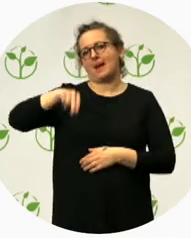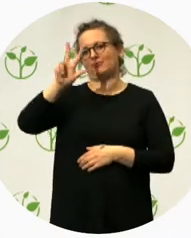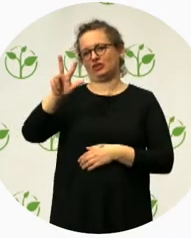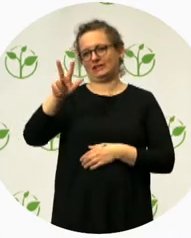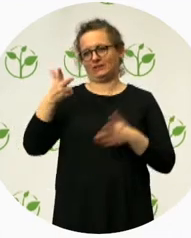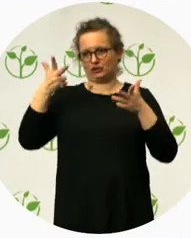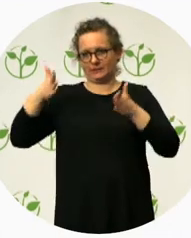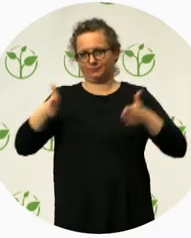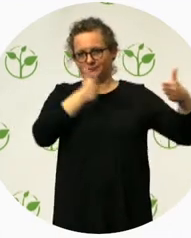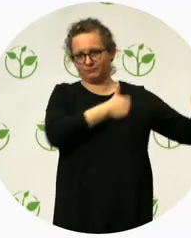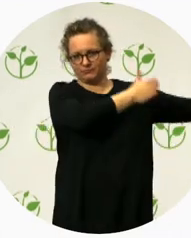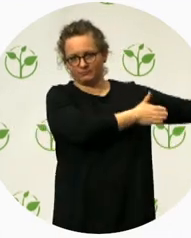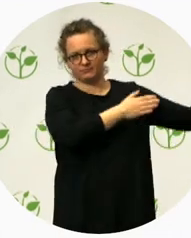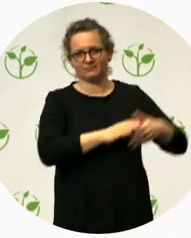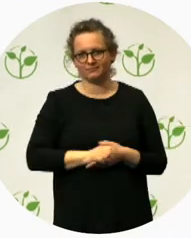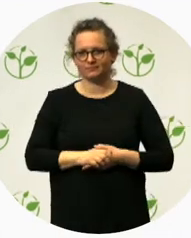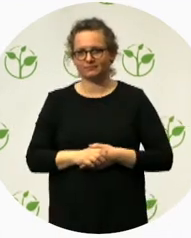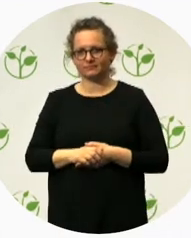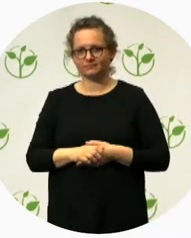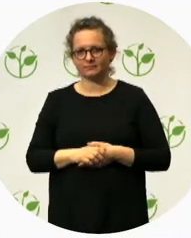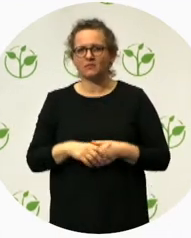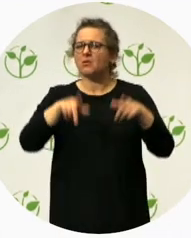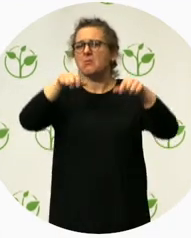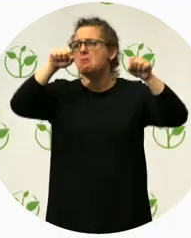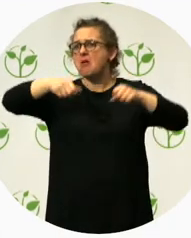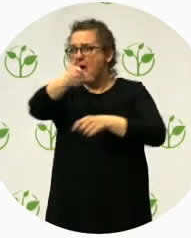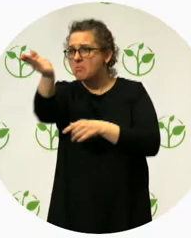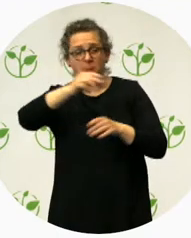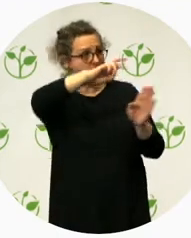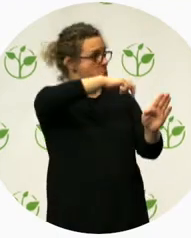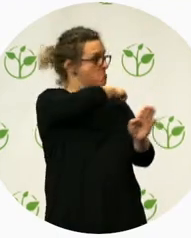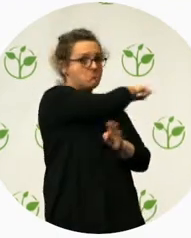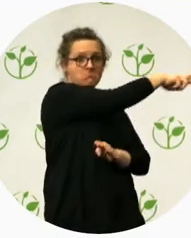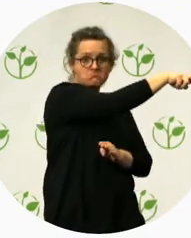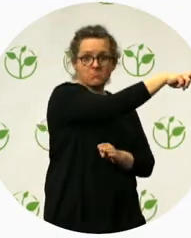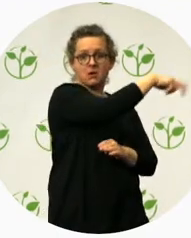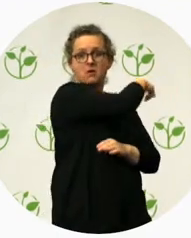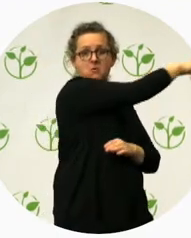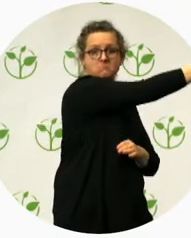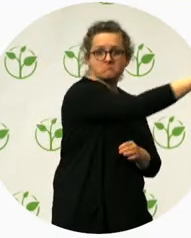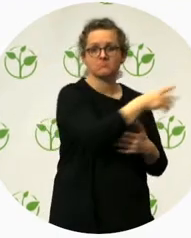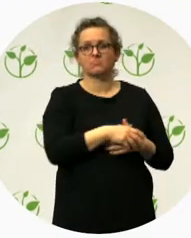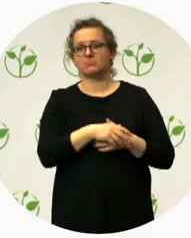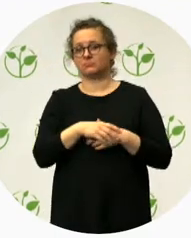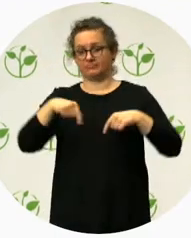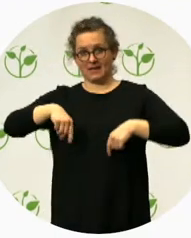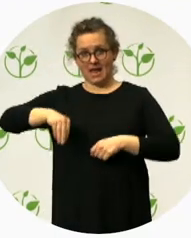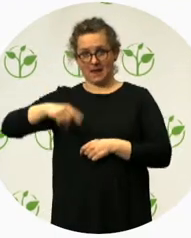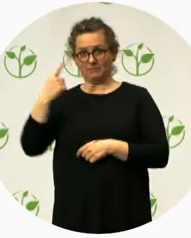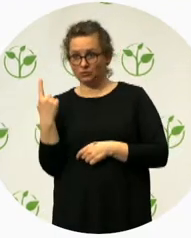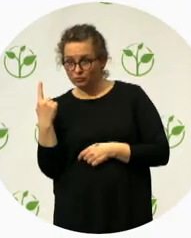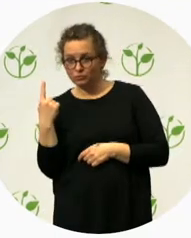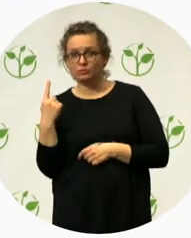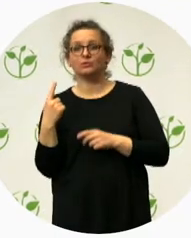hostess doing that. Yeah, that's M3. Okay. M1 and M3 are based on solutions. So